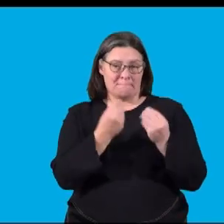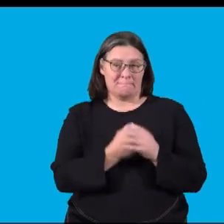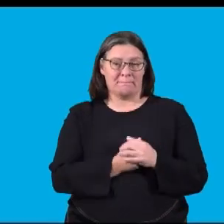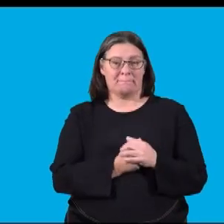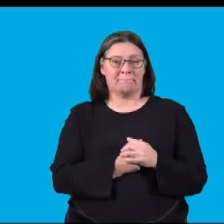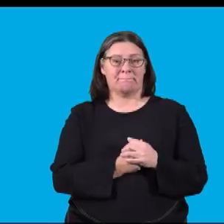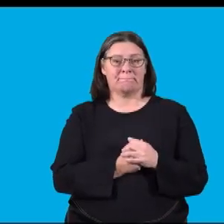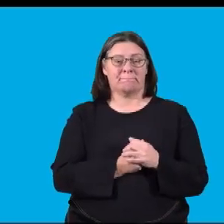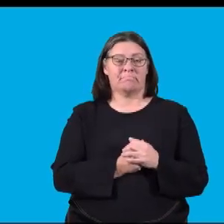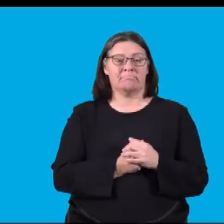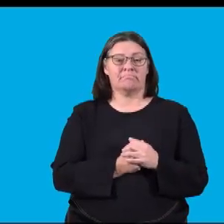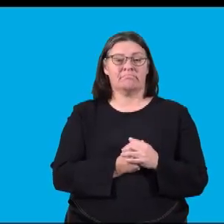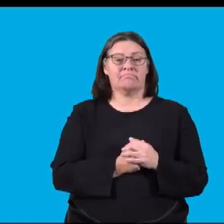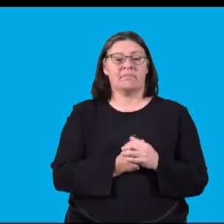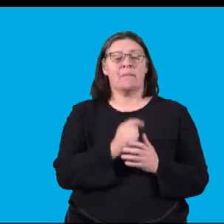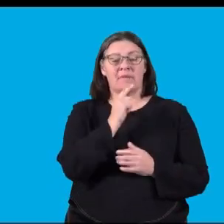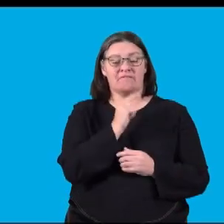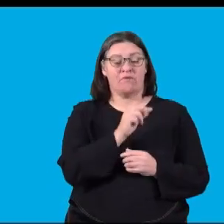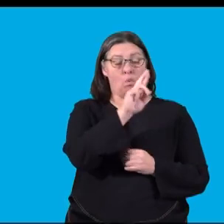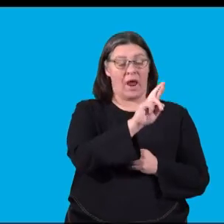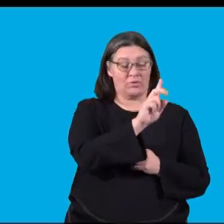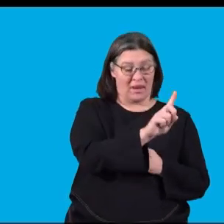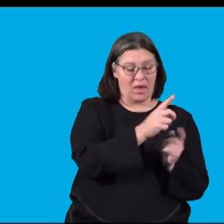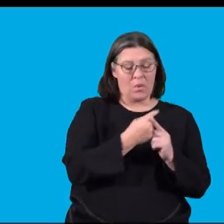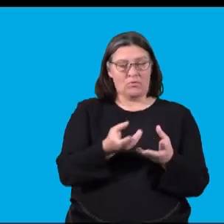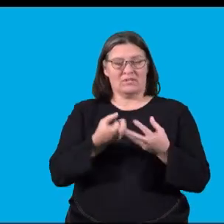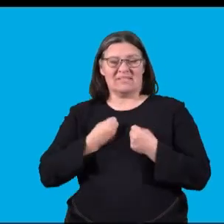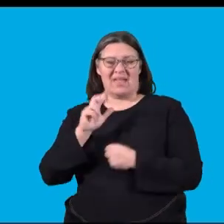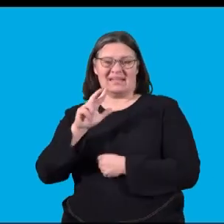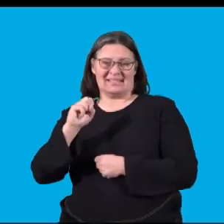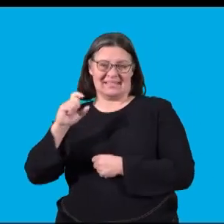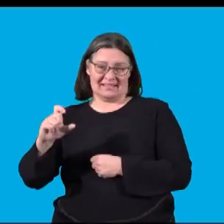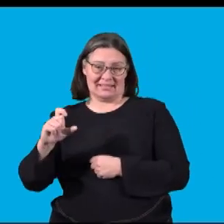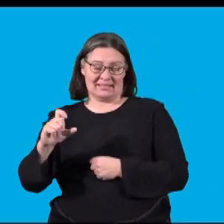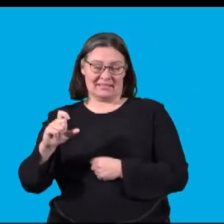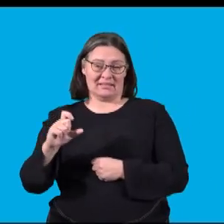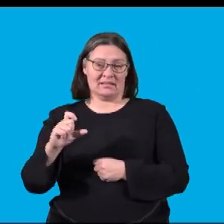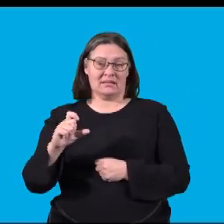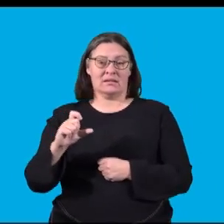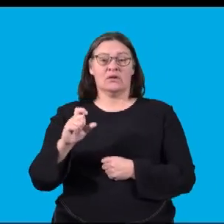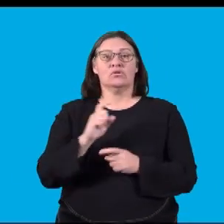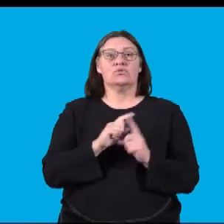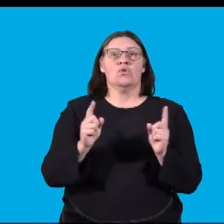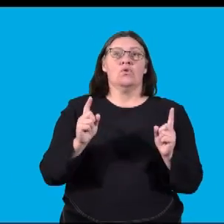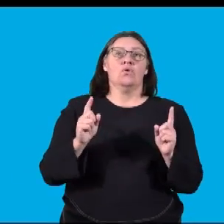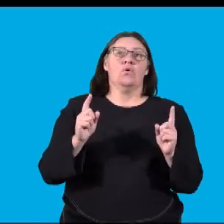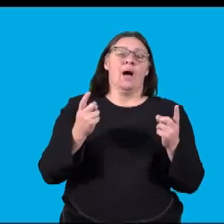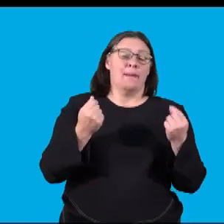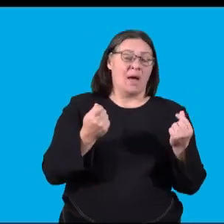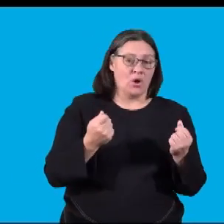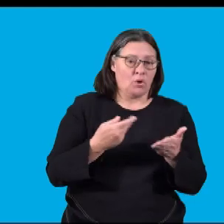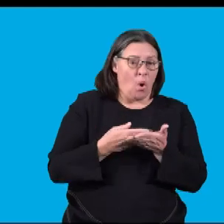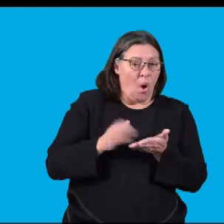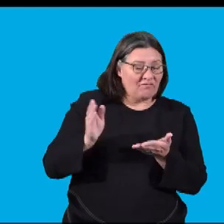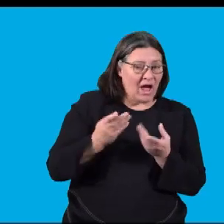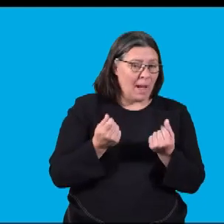is 80 cents in the rand. Okay, so the amount that we are going to write